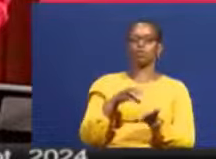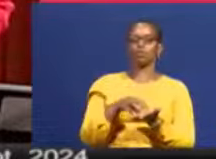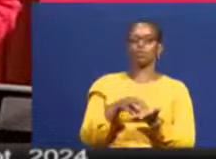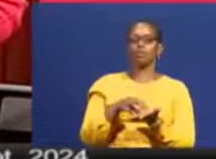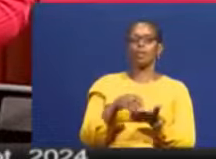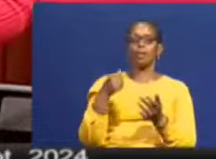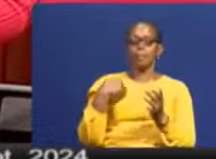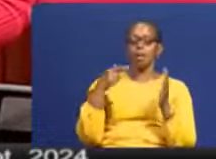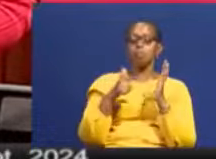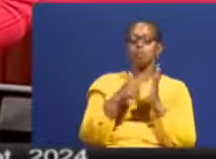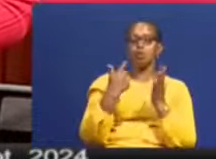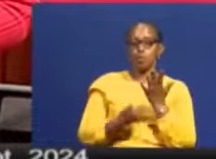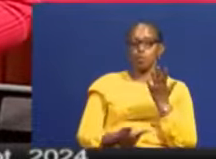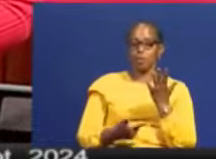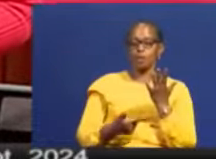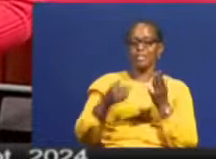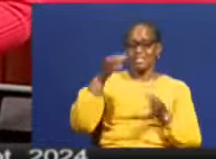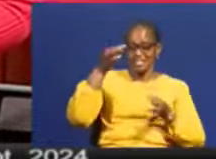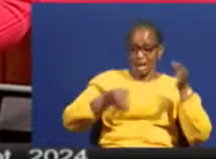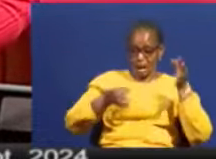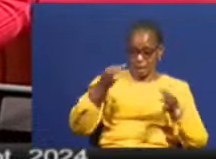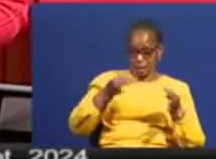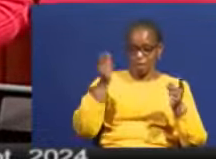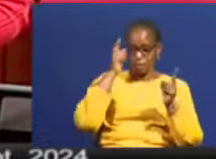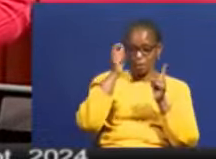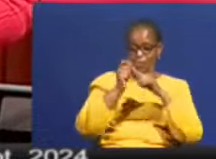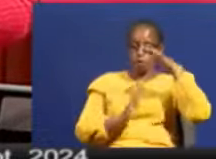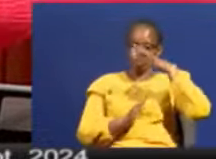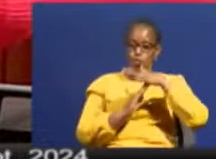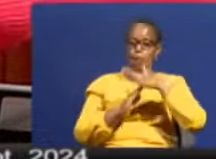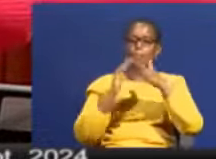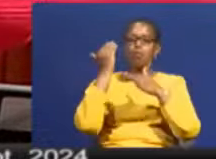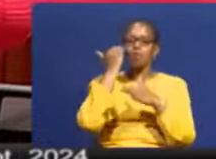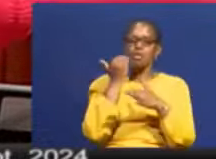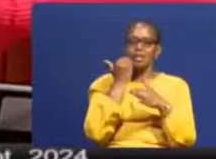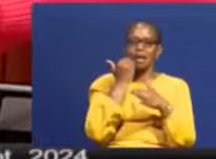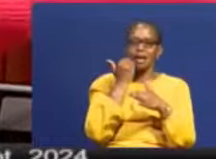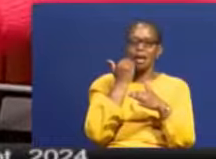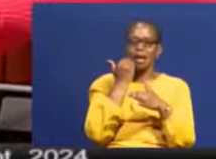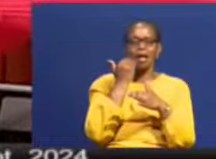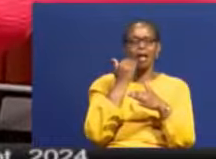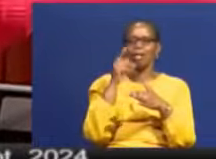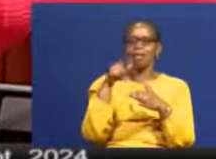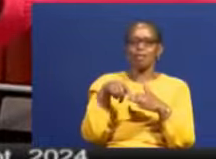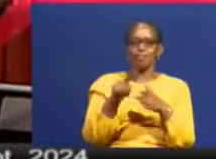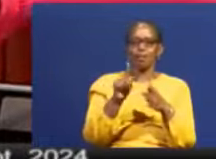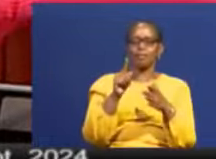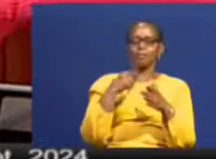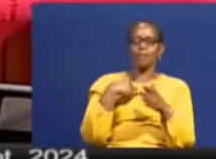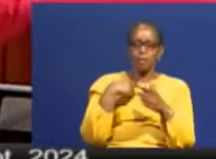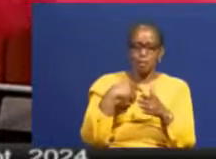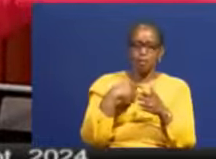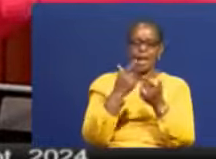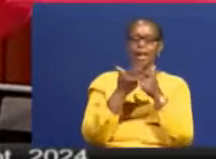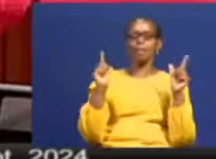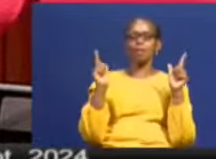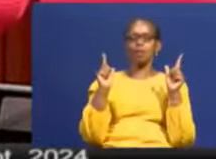law, our judges, especially Supreme Court, have been very liberal and progressive